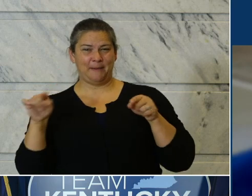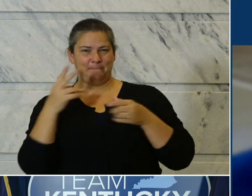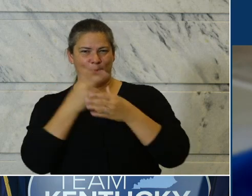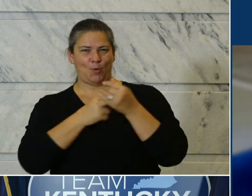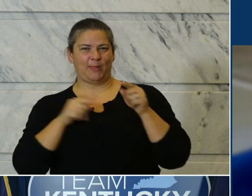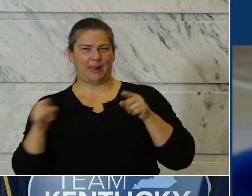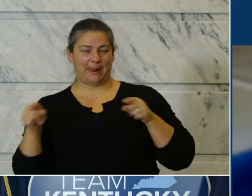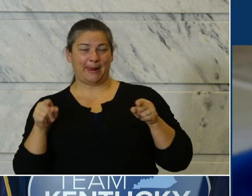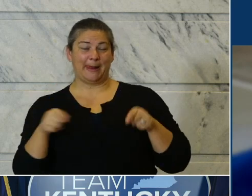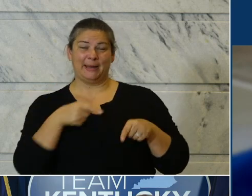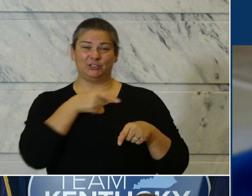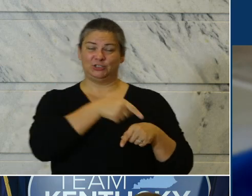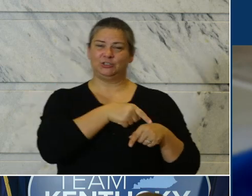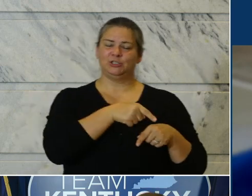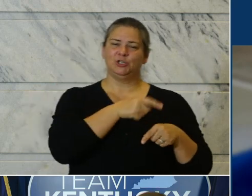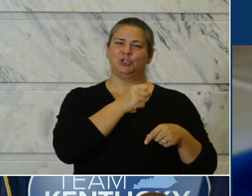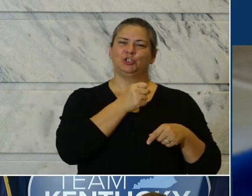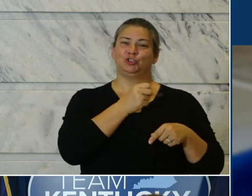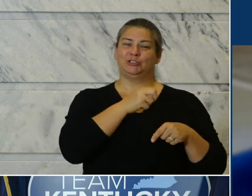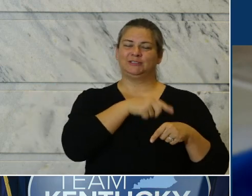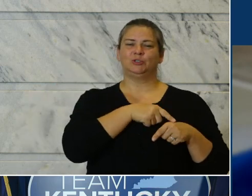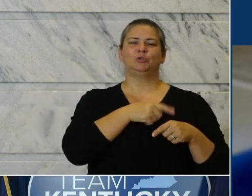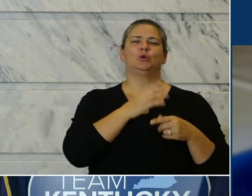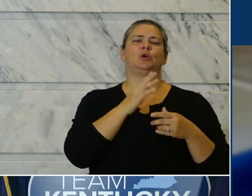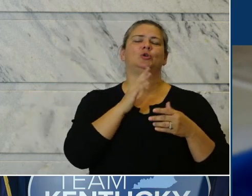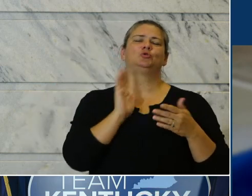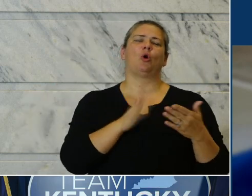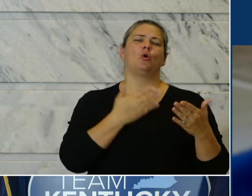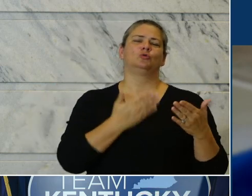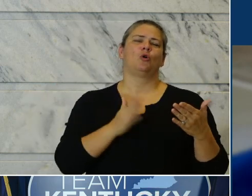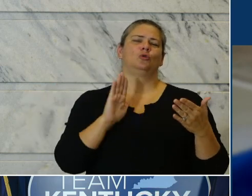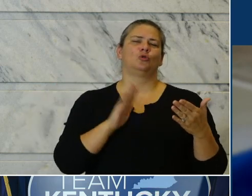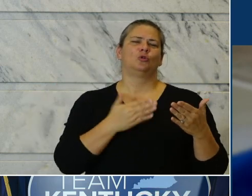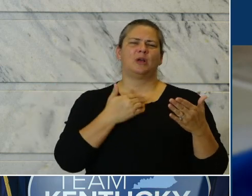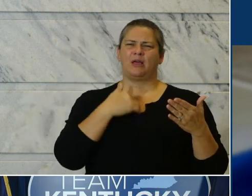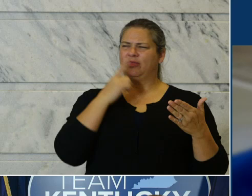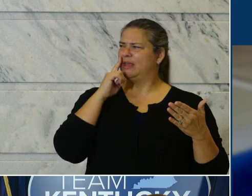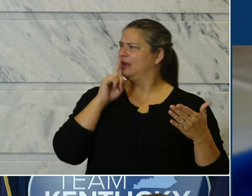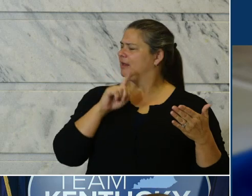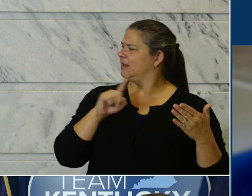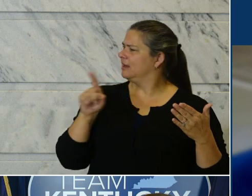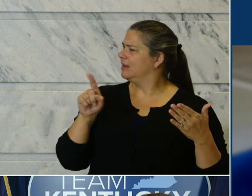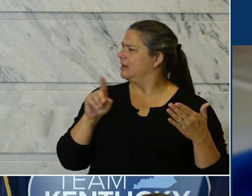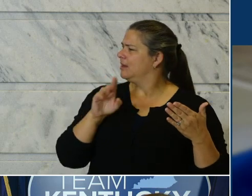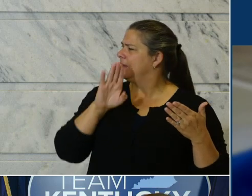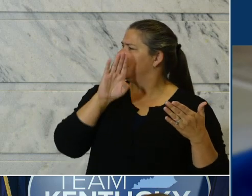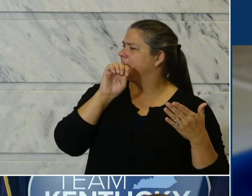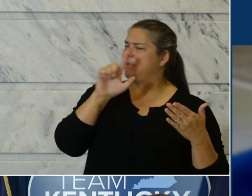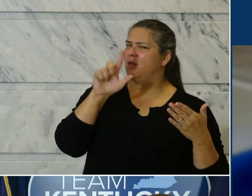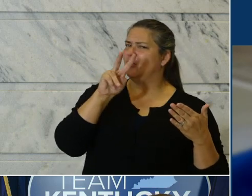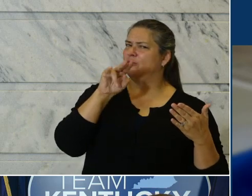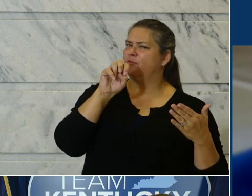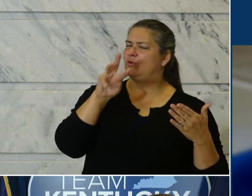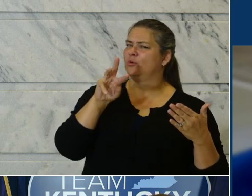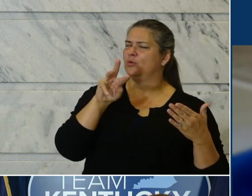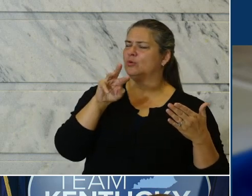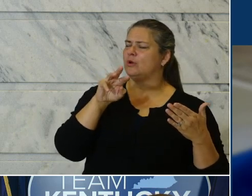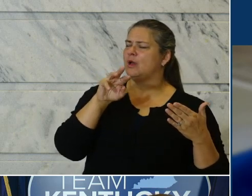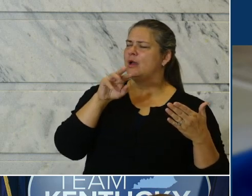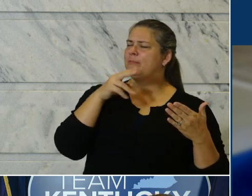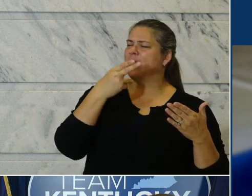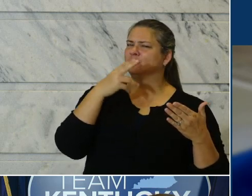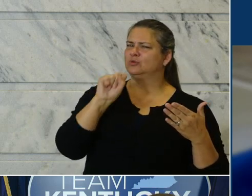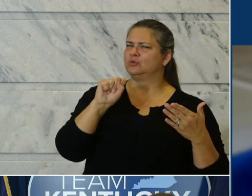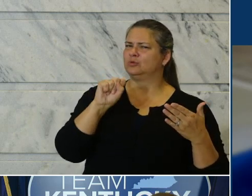a short song. She's a community builder, and she can do all of it with it. I think this is Bellevue High School in Bellevue, Kentucky. We want to